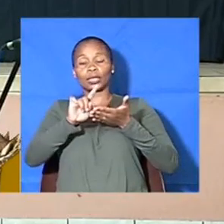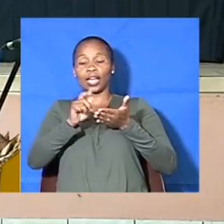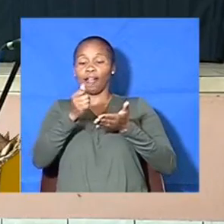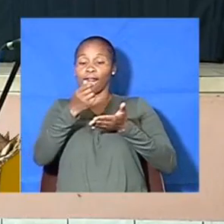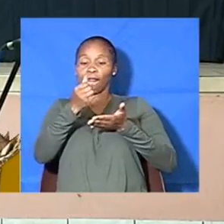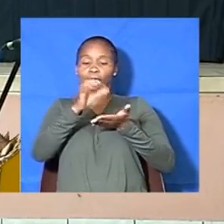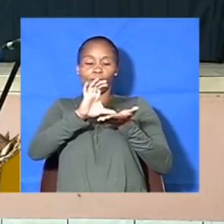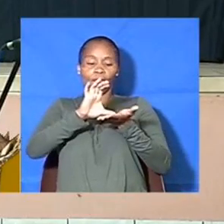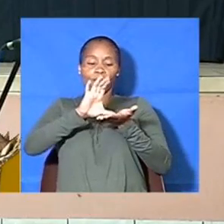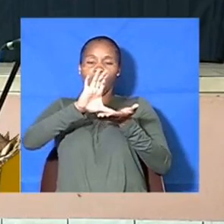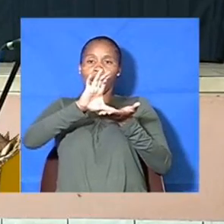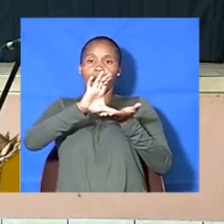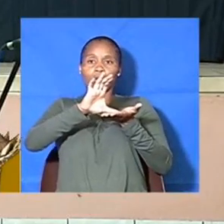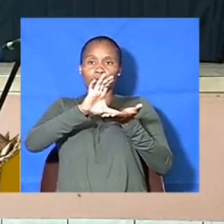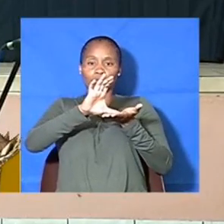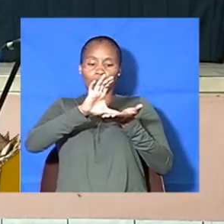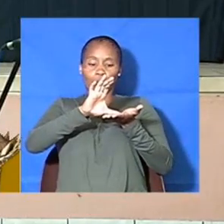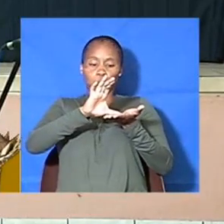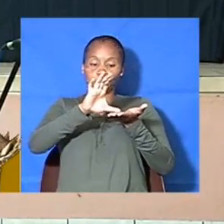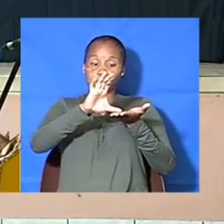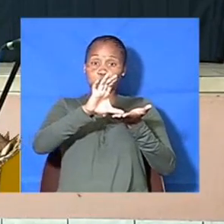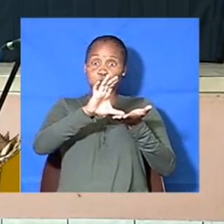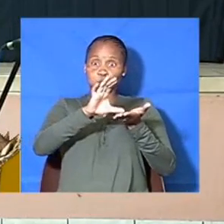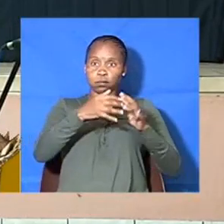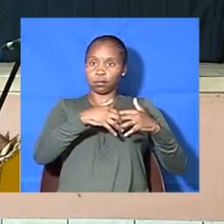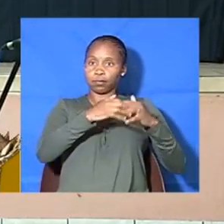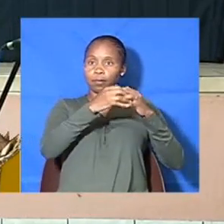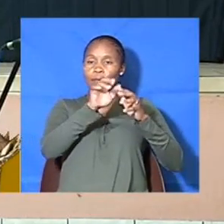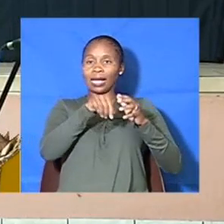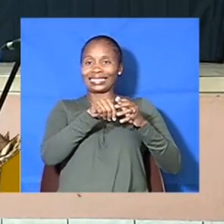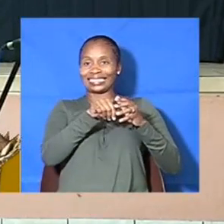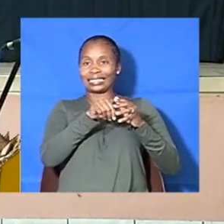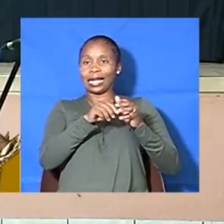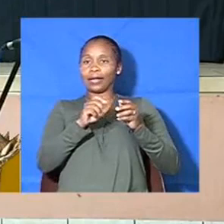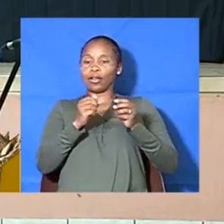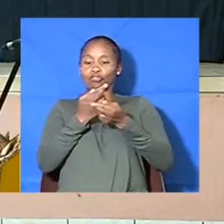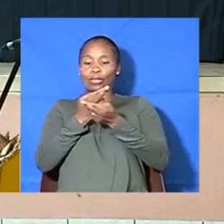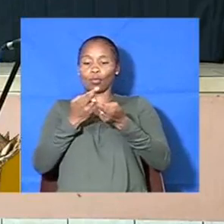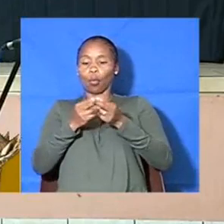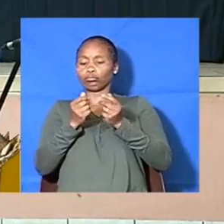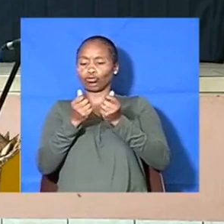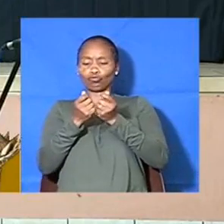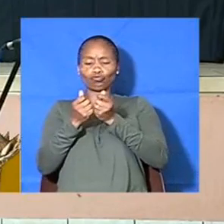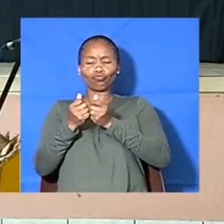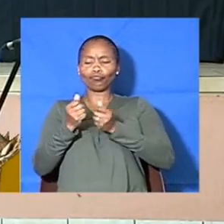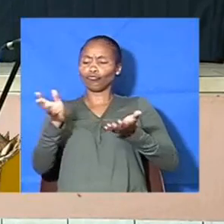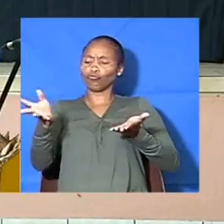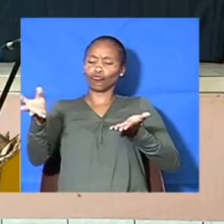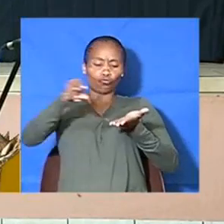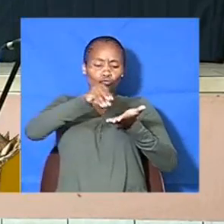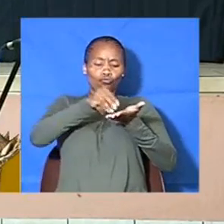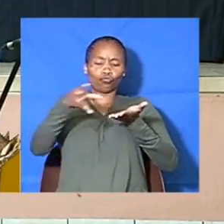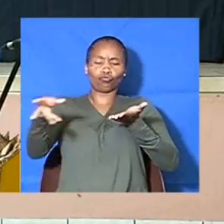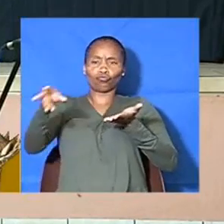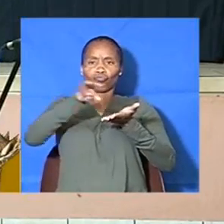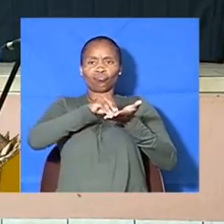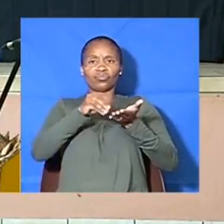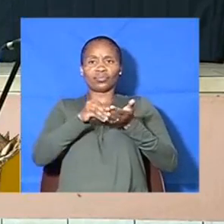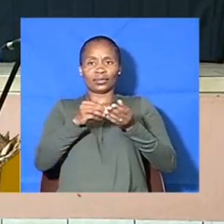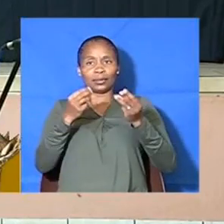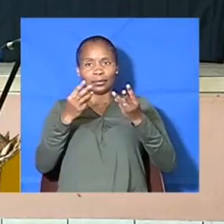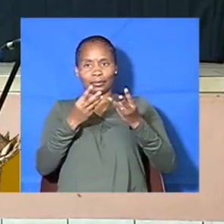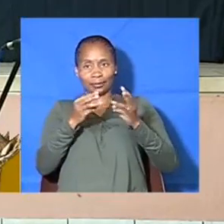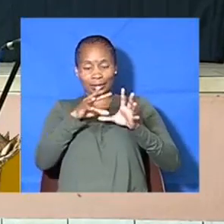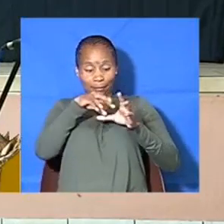Afrika Borwa sekema se sa go akaretsa se bitswa National Health Insurance ke mokabana mabaidi ya bare